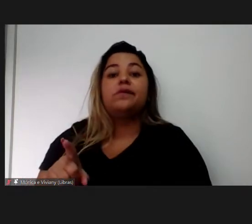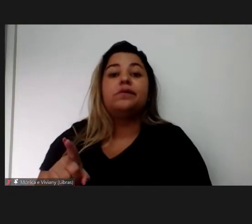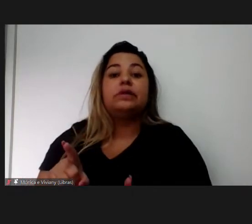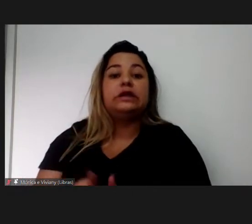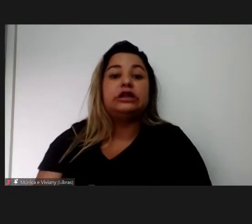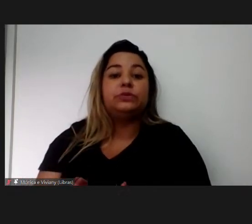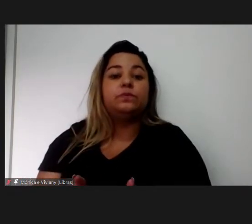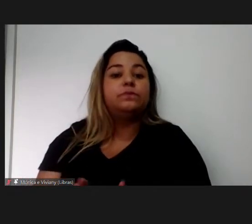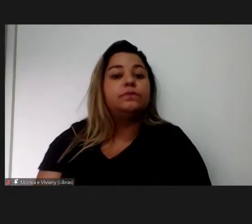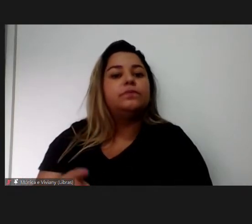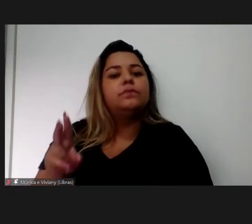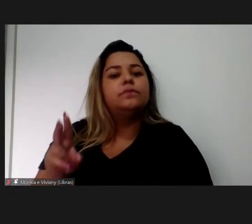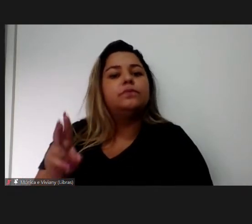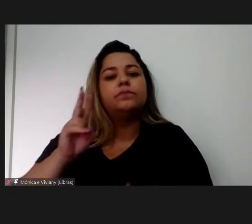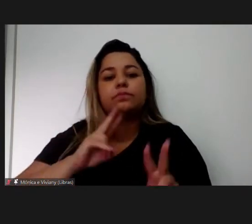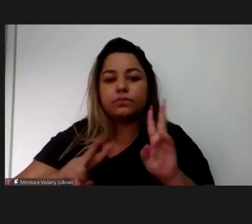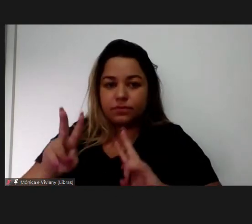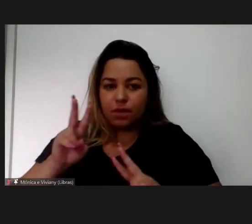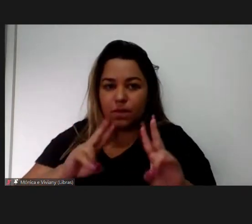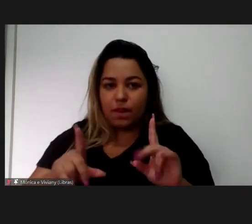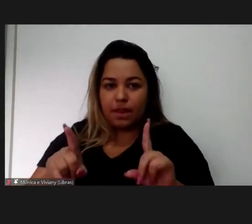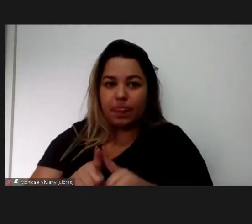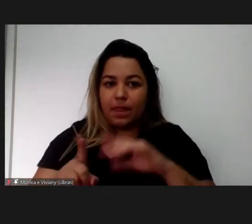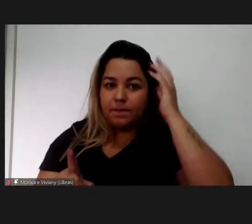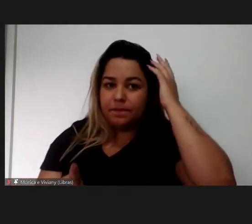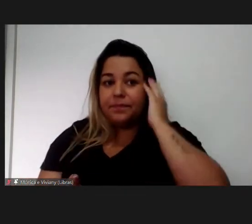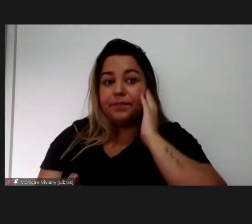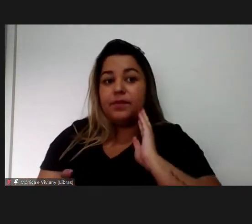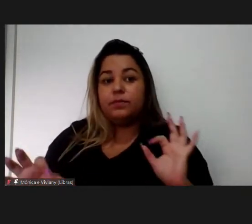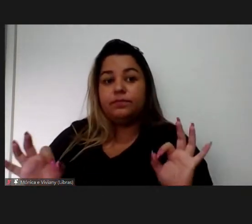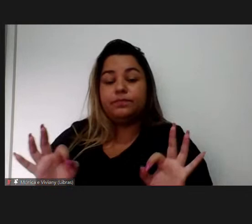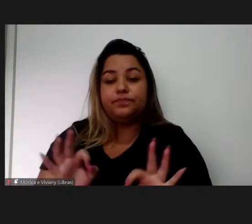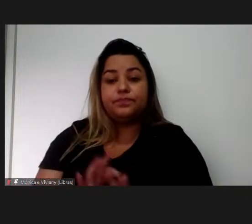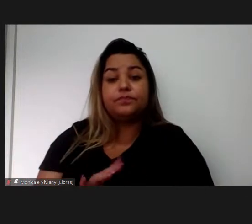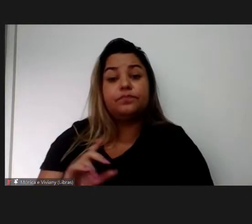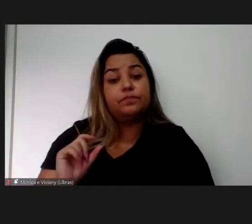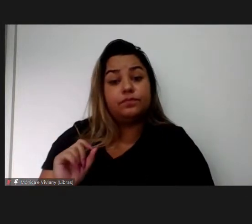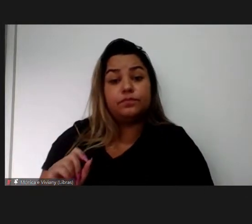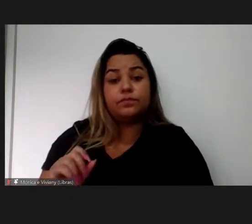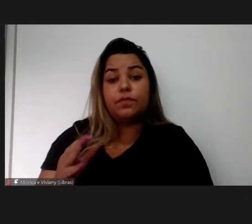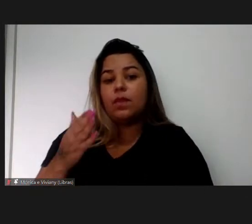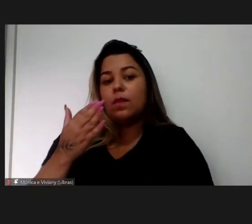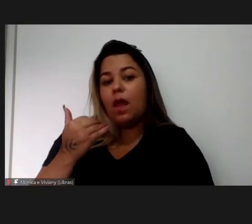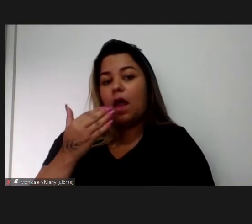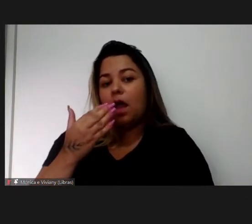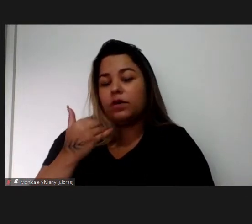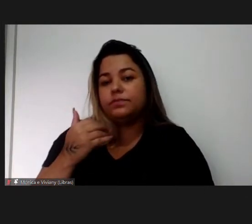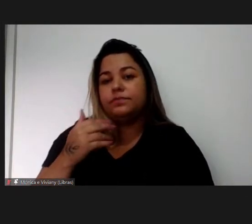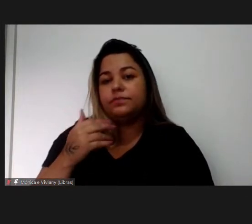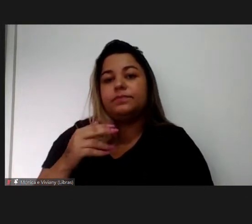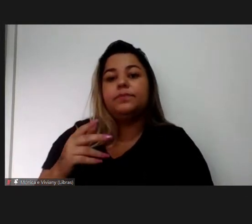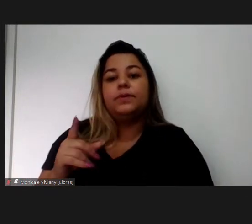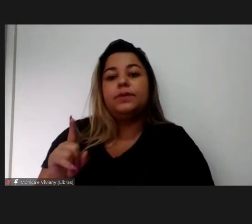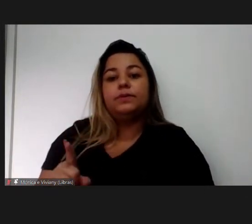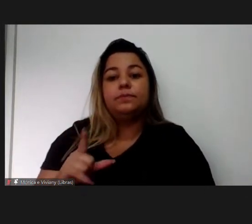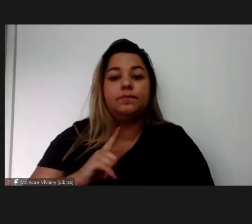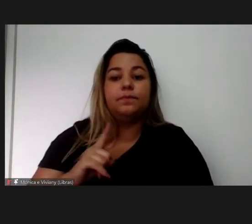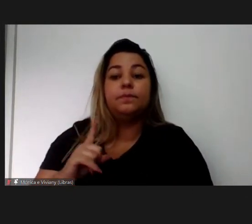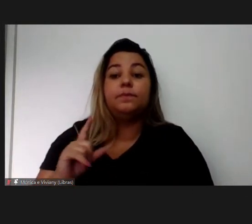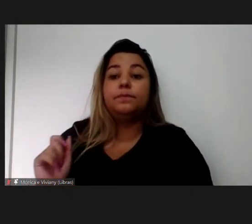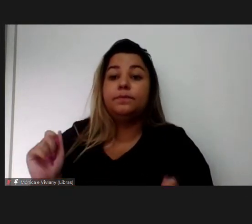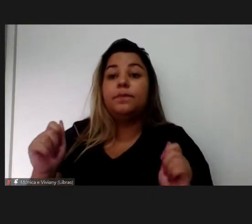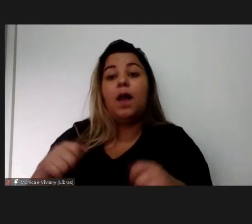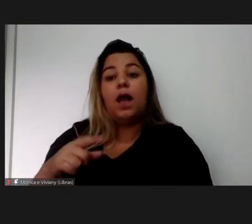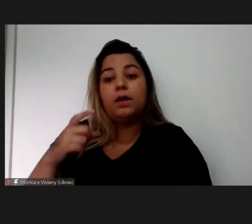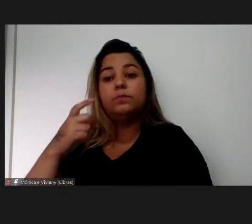agenda. You're going to see that I'm going to present many recommendations that we have here for this agenda to happen